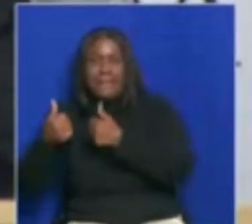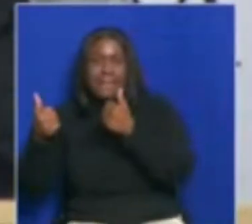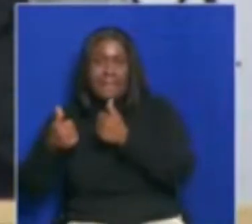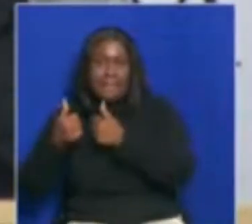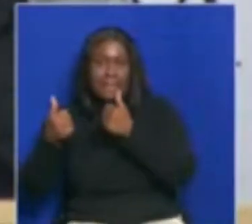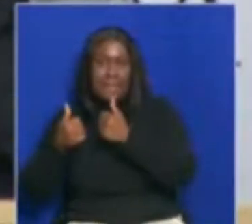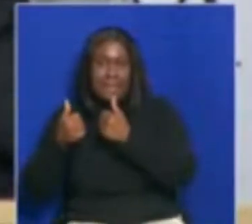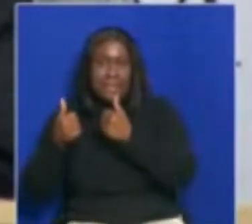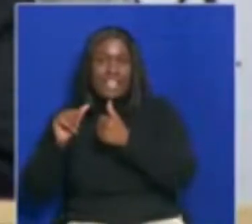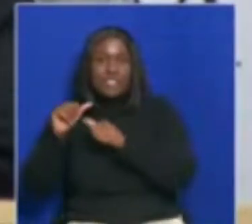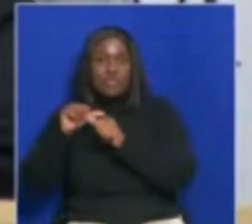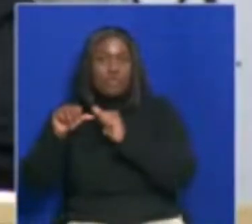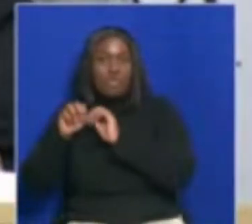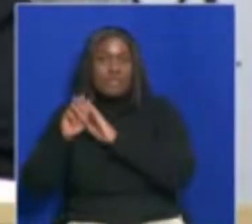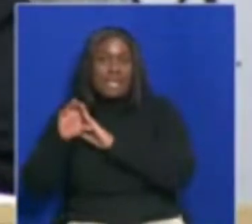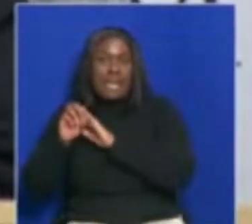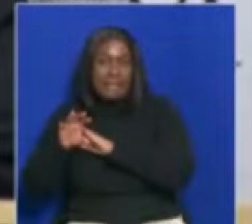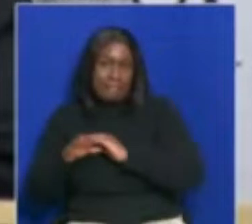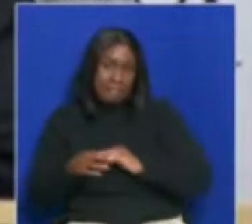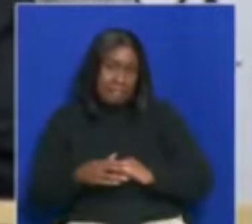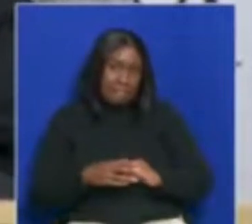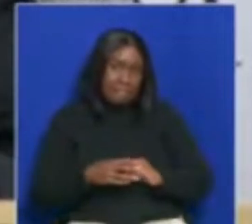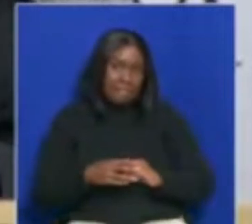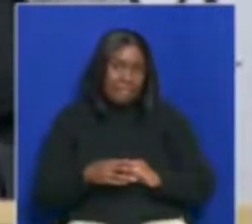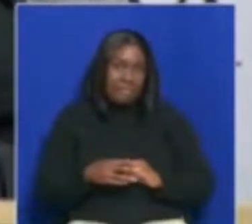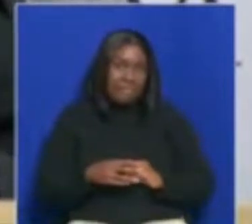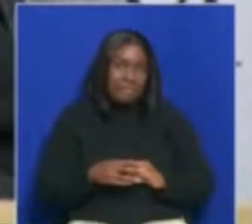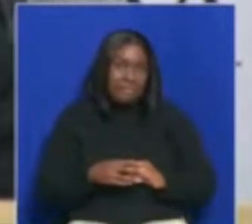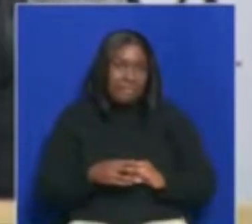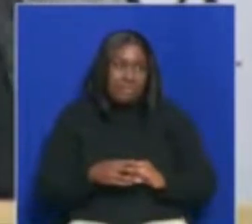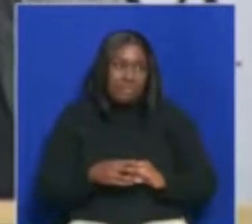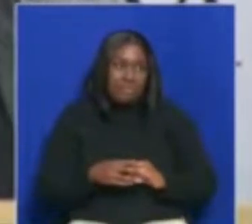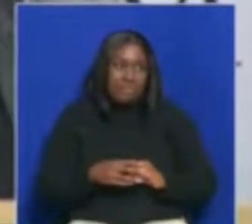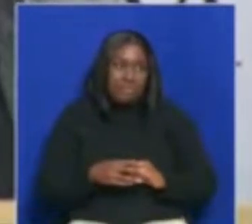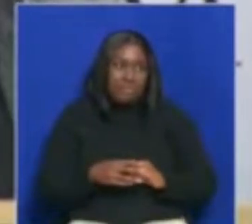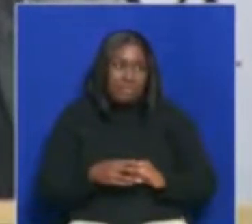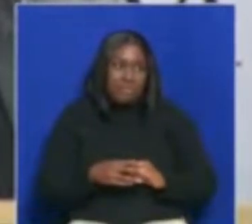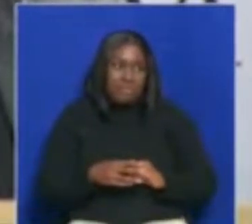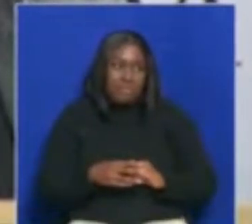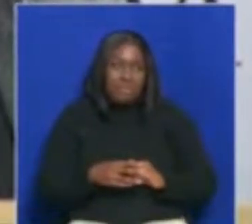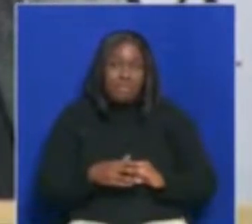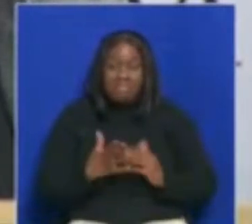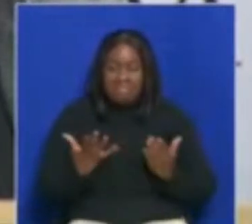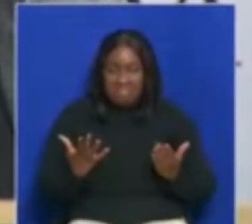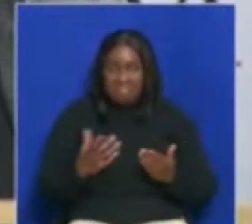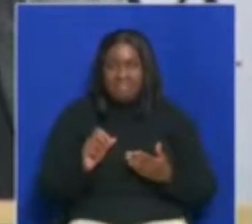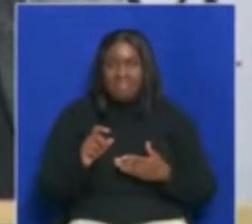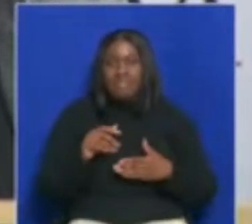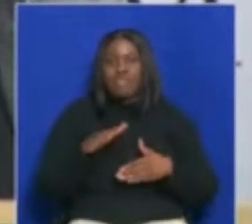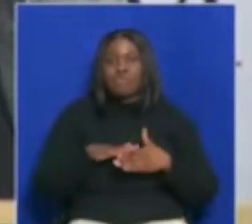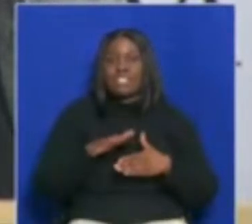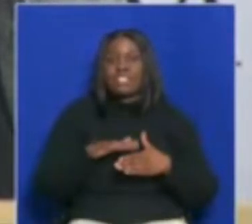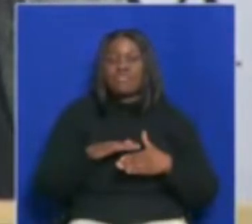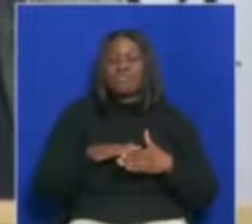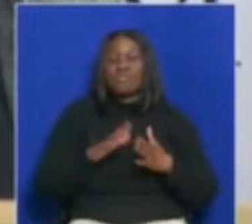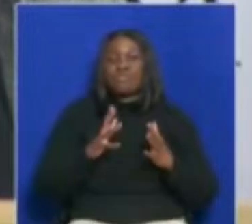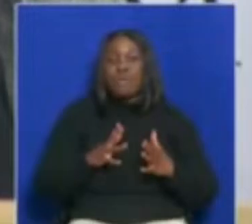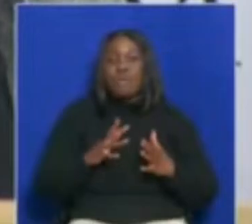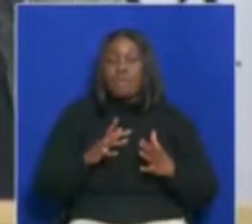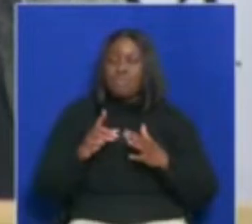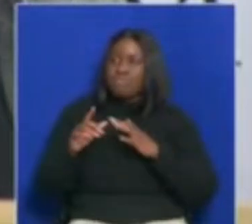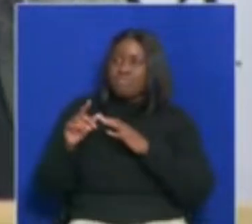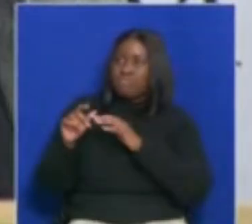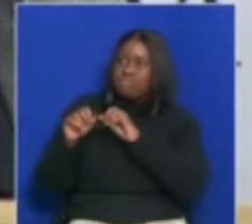media. That could be the reason why those photos went out. I